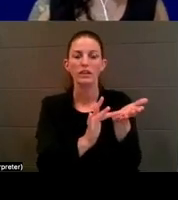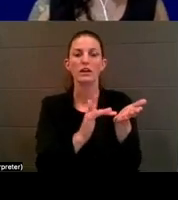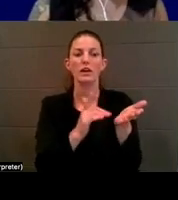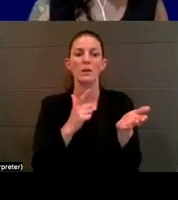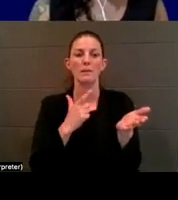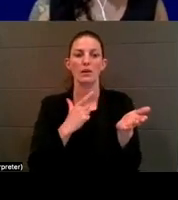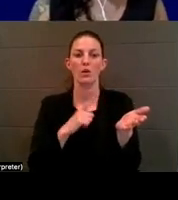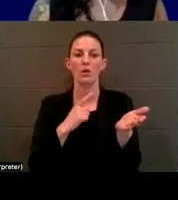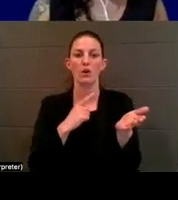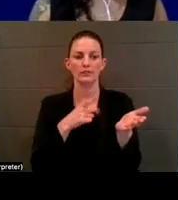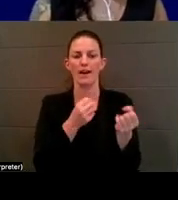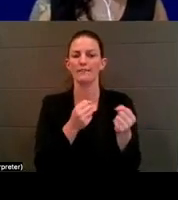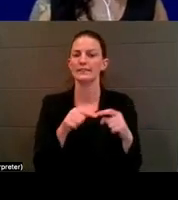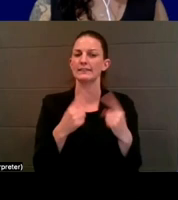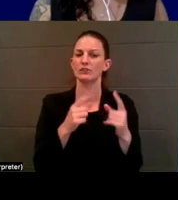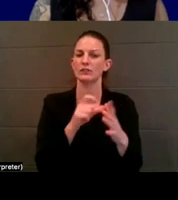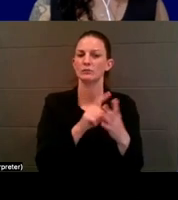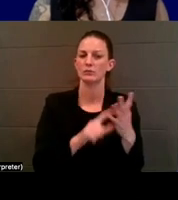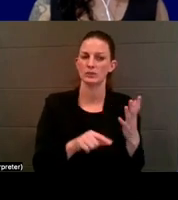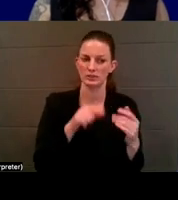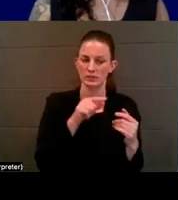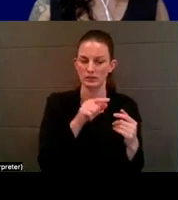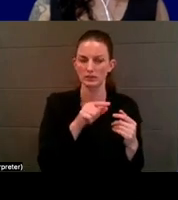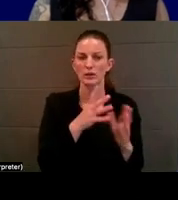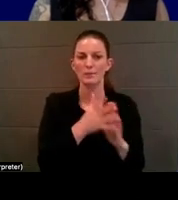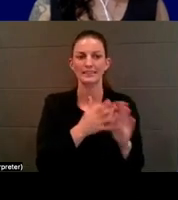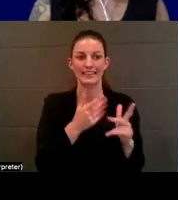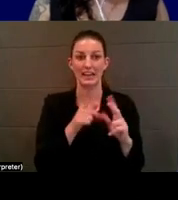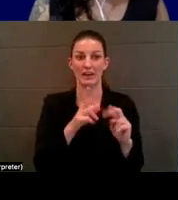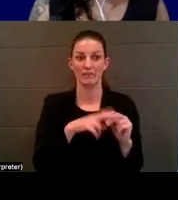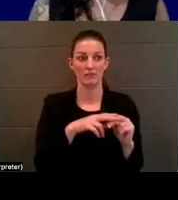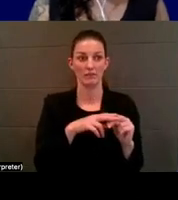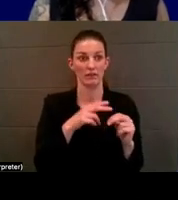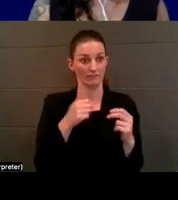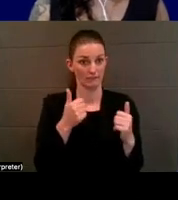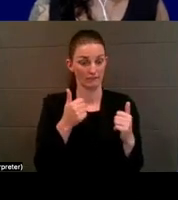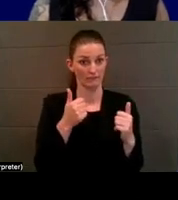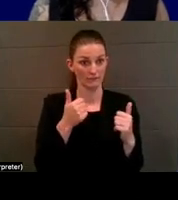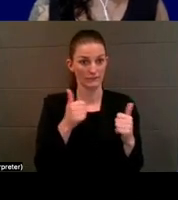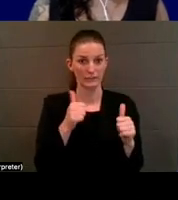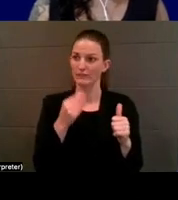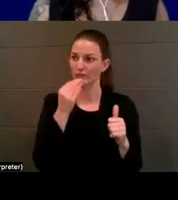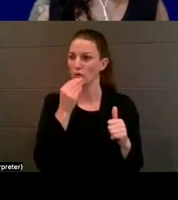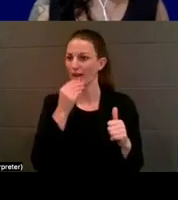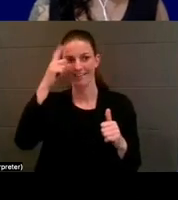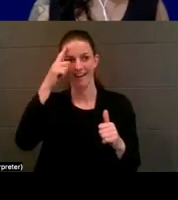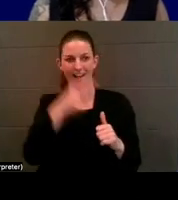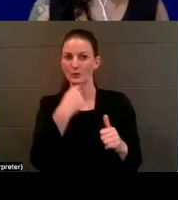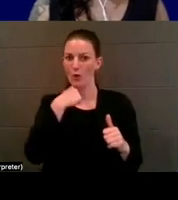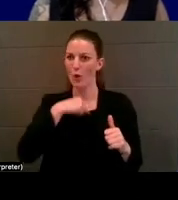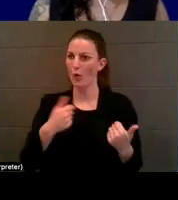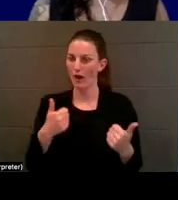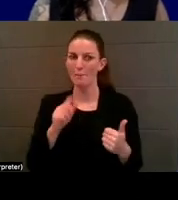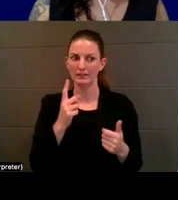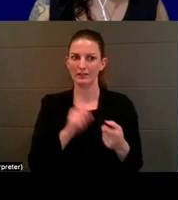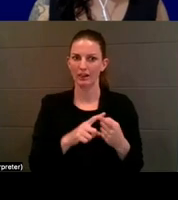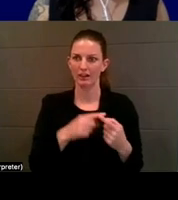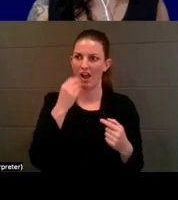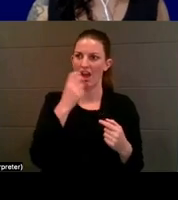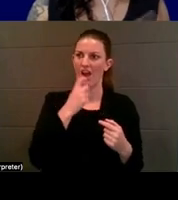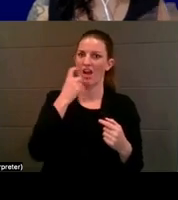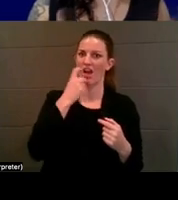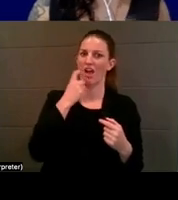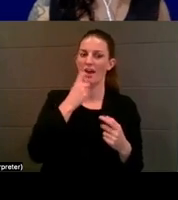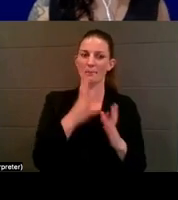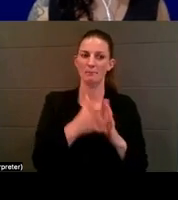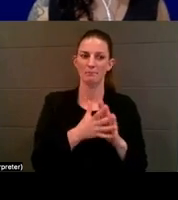comorbidities, so other conditions, other disabilities. And the risk is when you lie down with food in your mouth, it can go down the wrong way more easily.